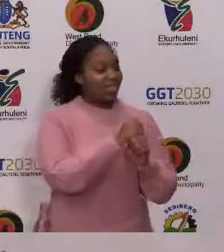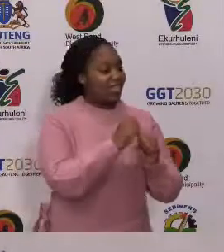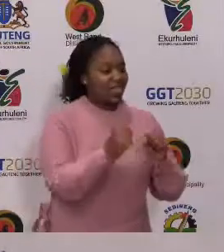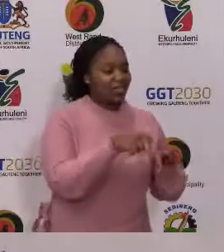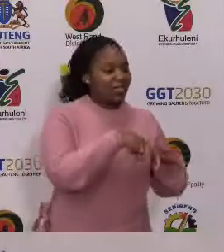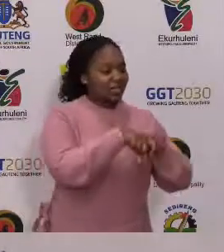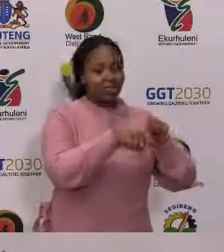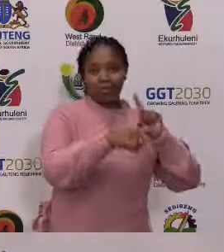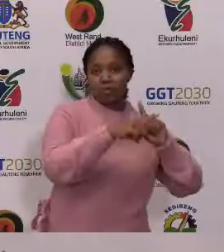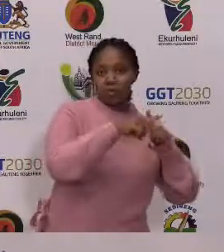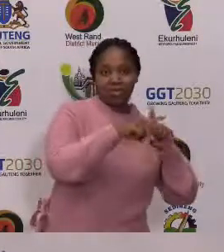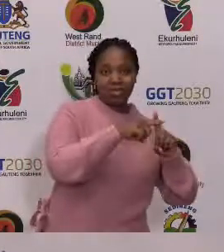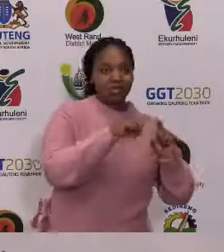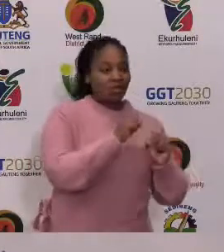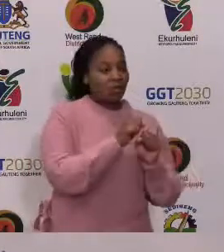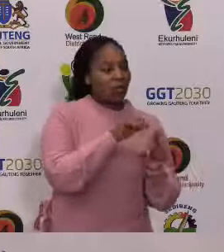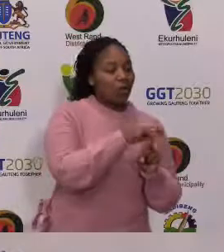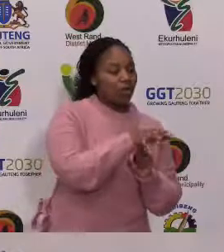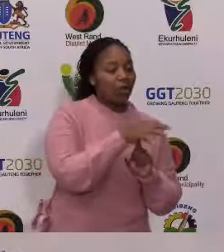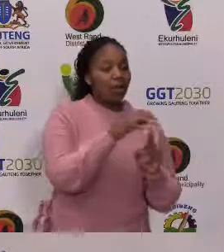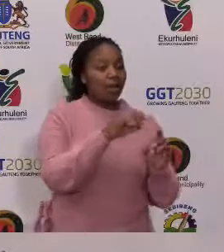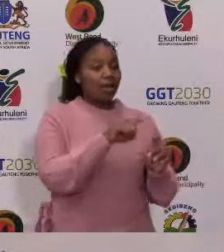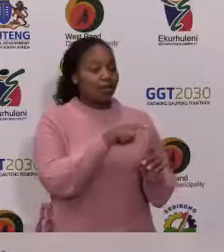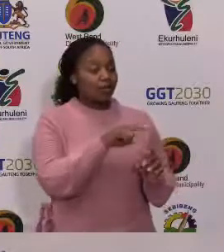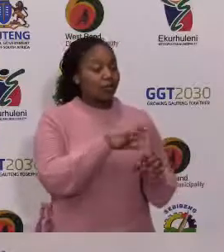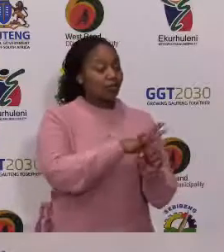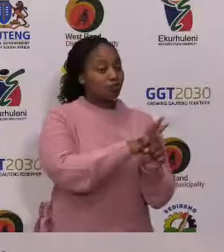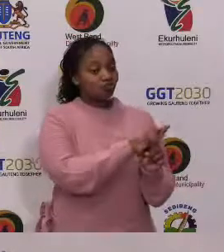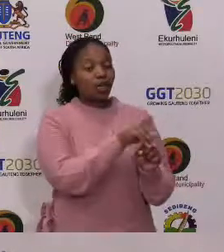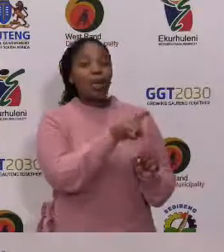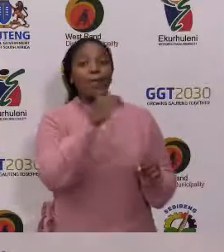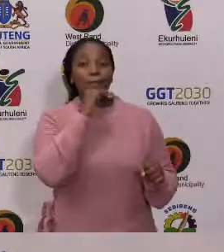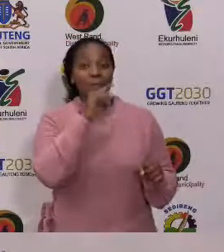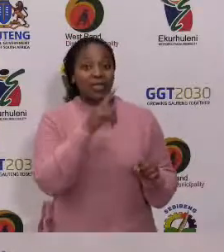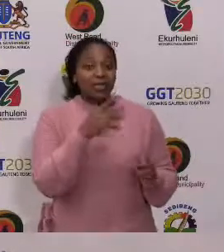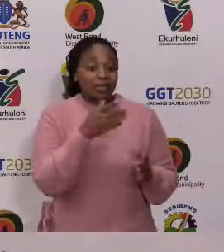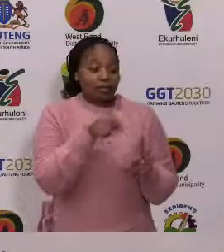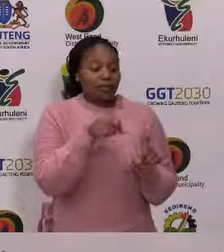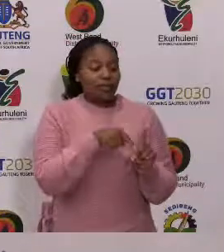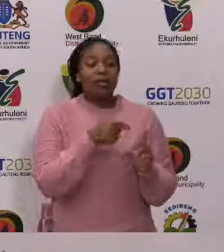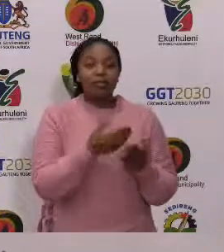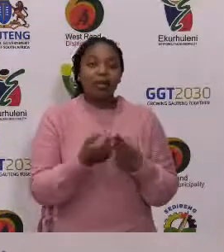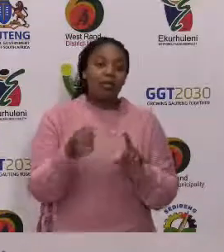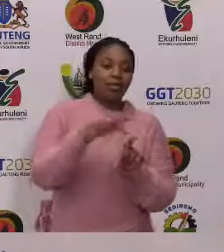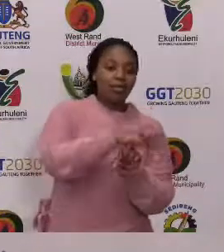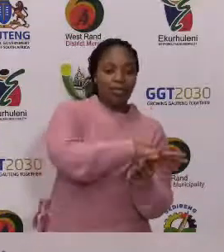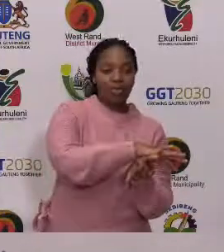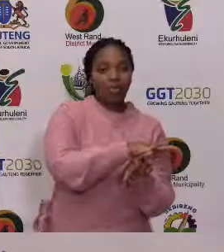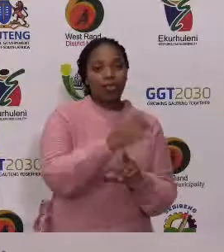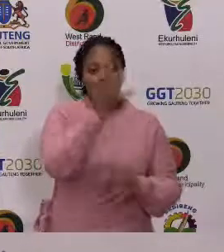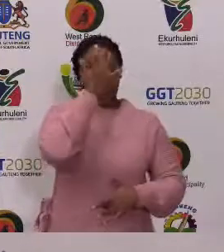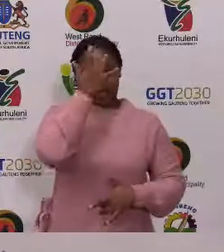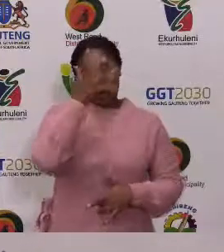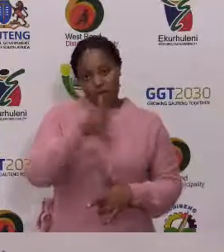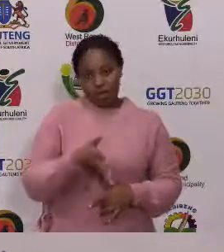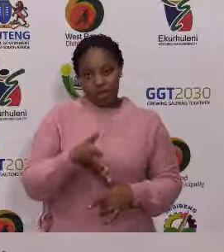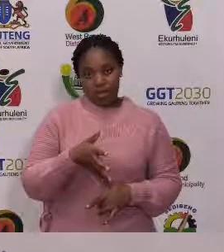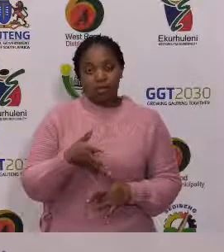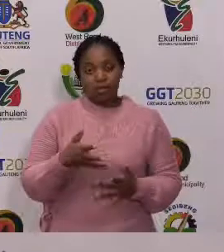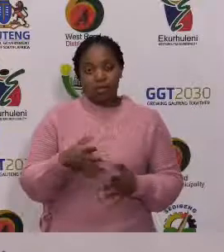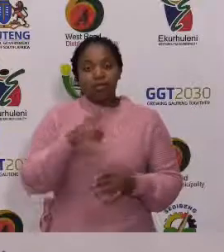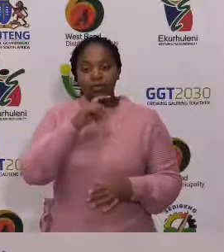been infected and therefore not protected by antibodies, or perhaps if their immunity has waned. So susceptibility is still fairly